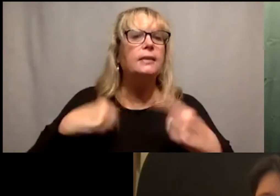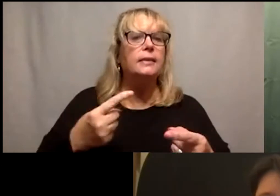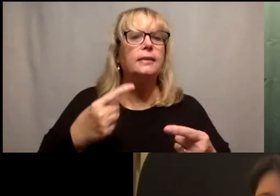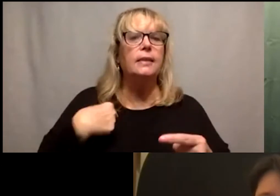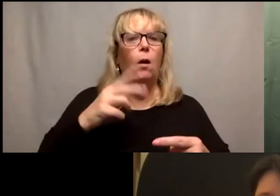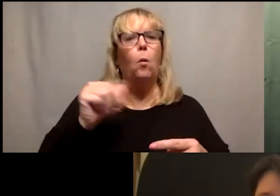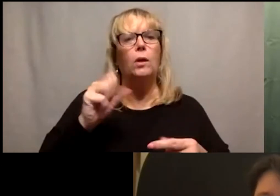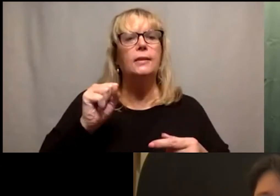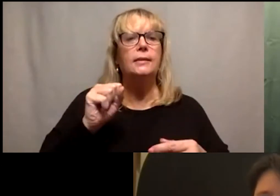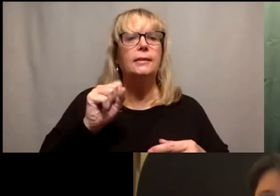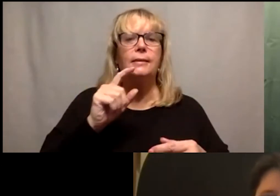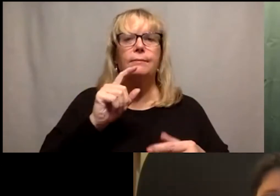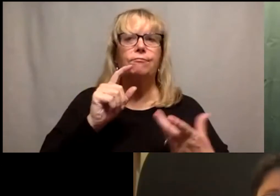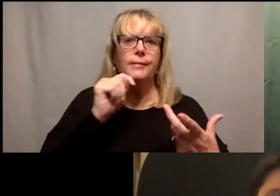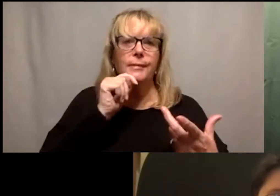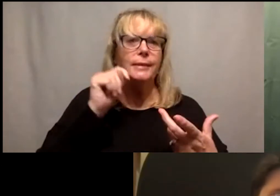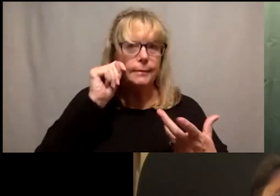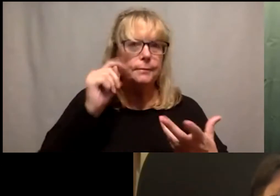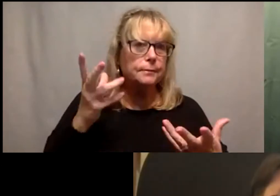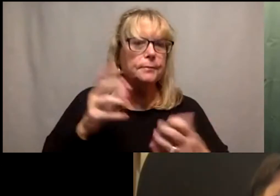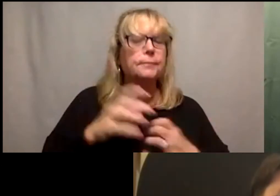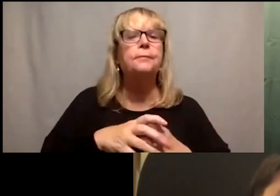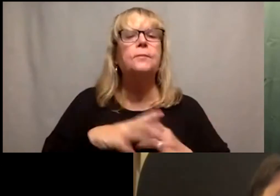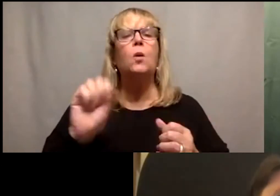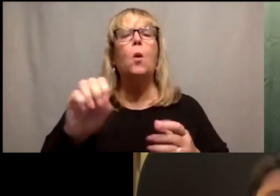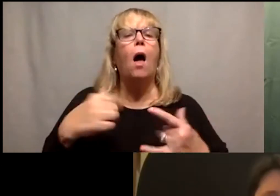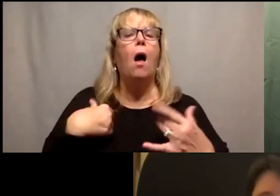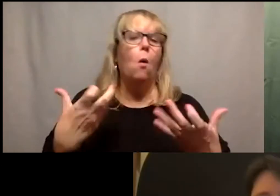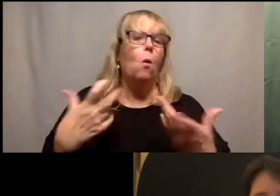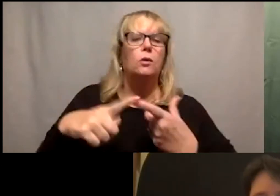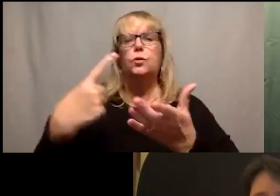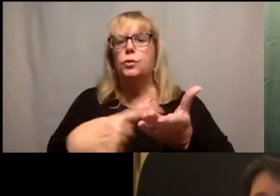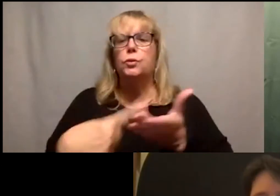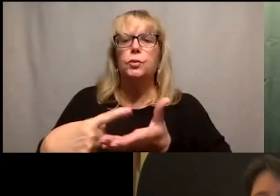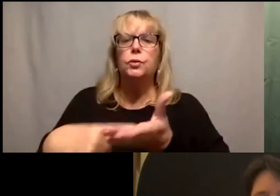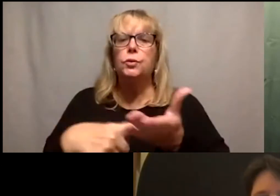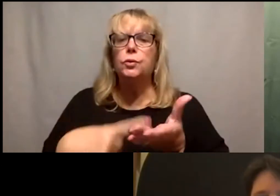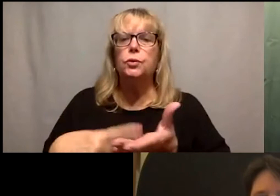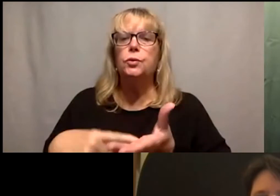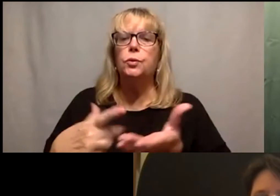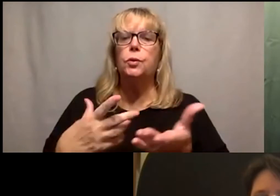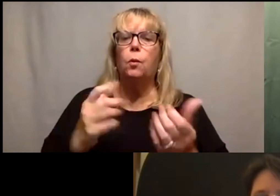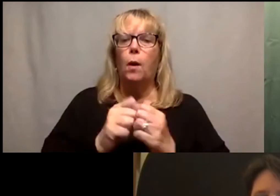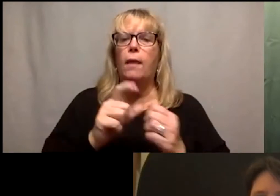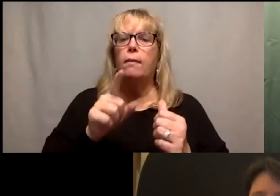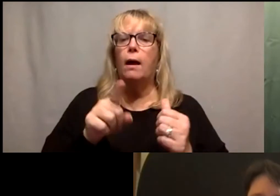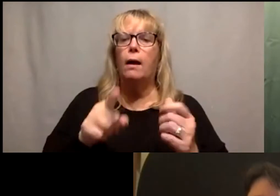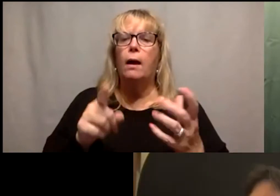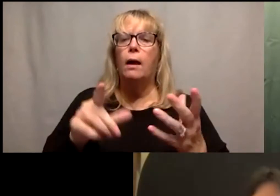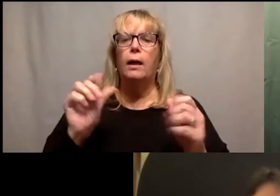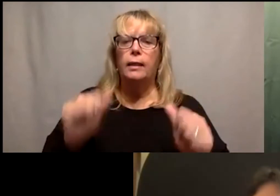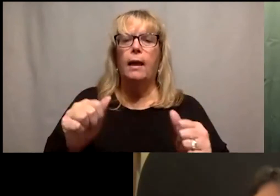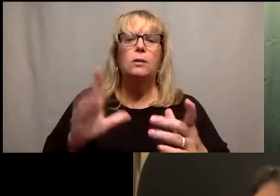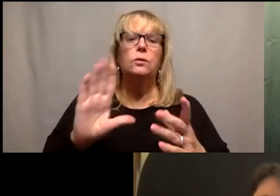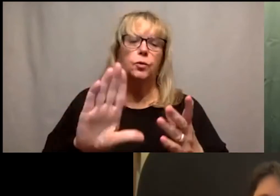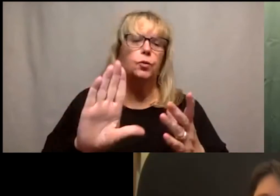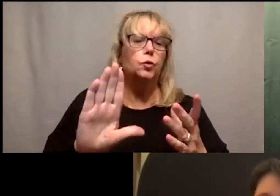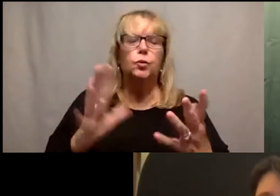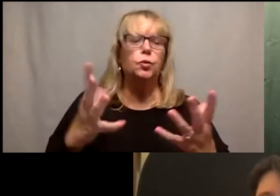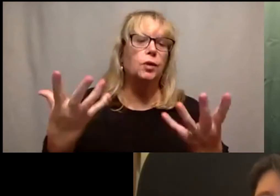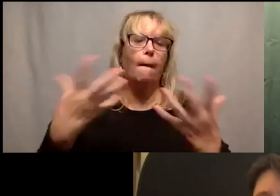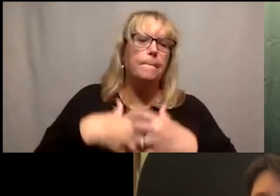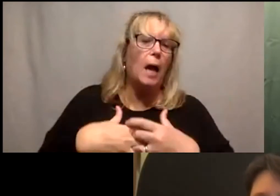So today we're going to talk about some different things with combined vision and hearing loss. So what